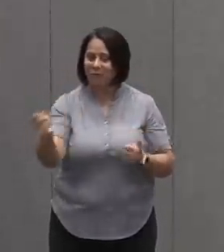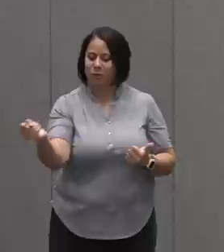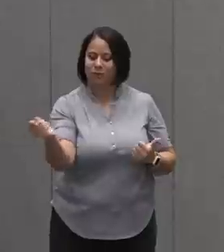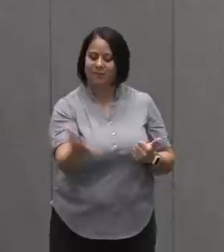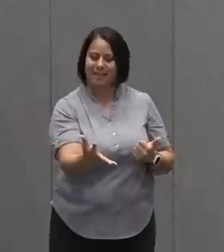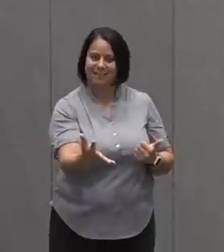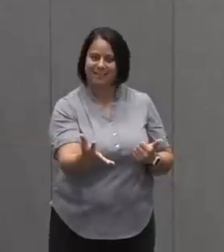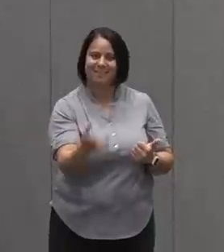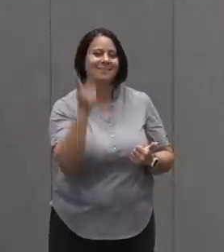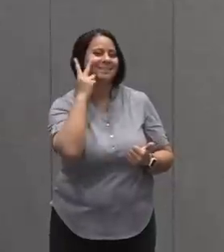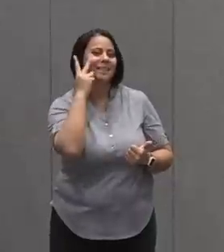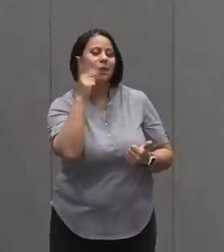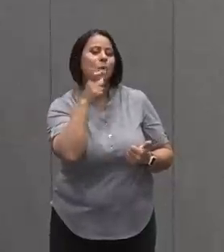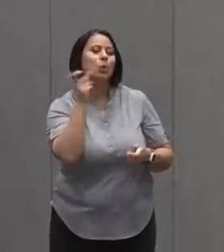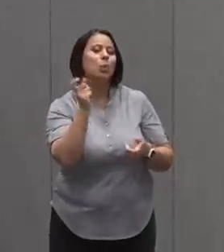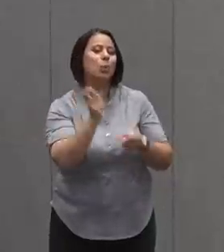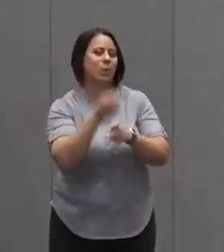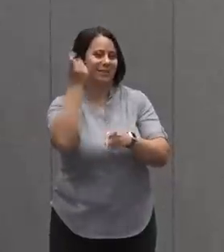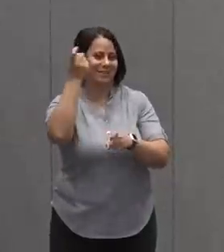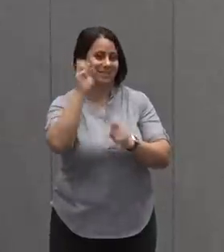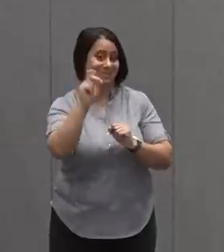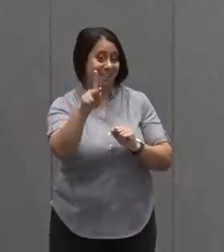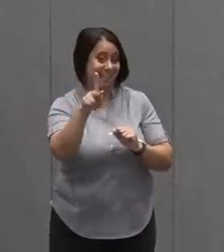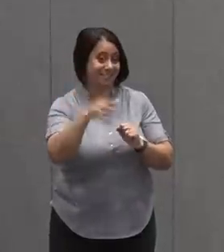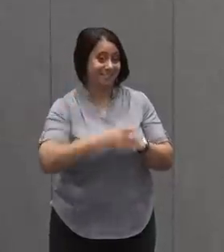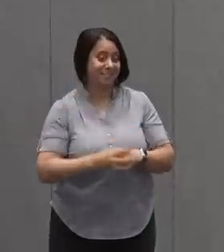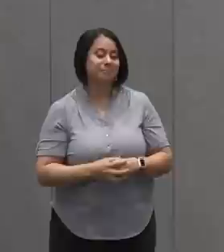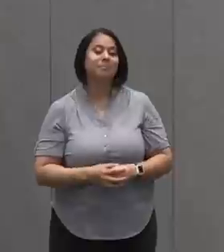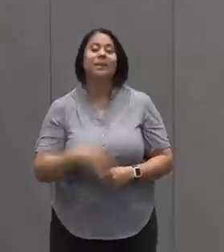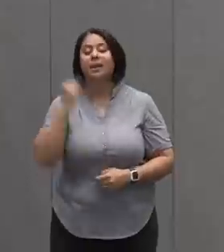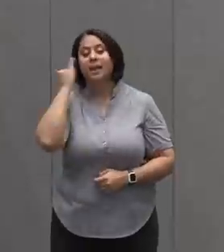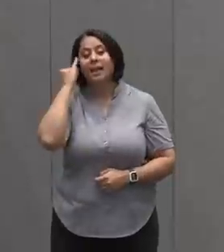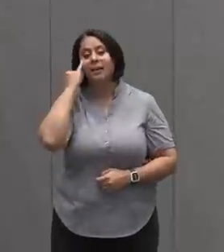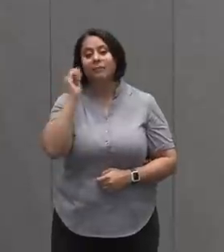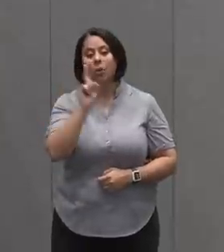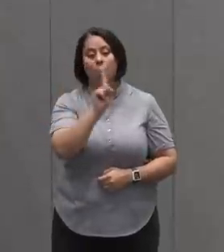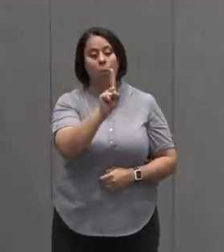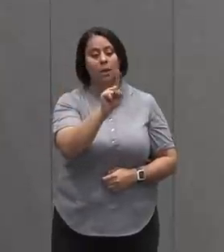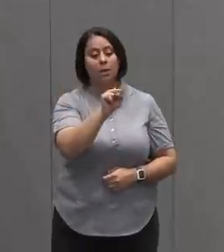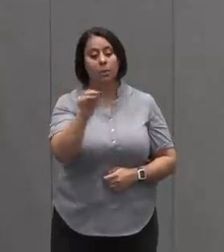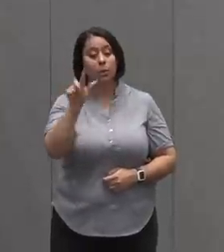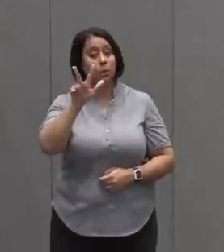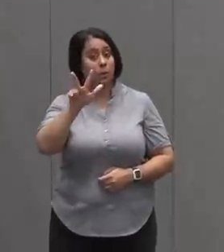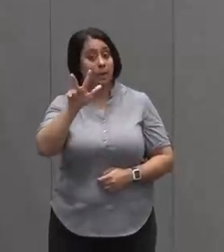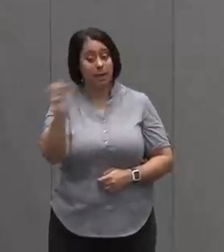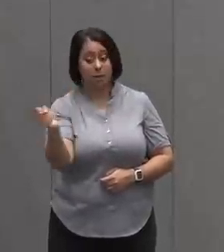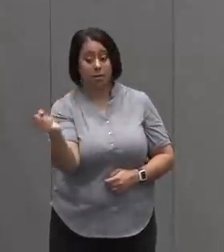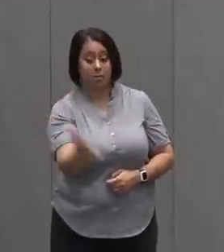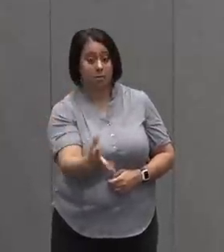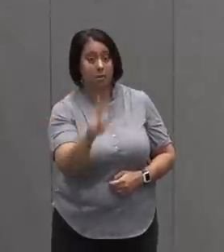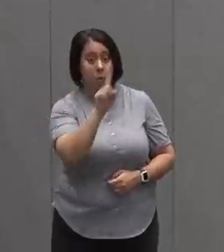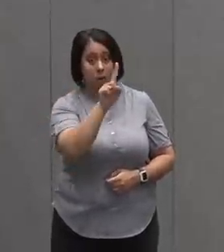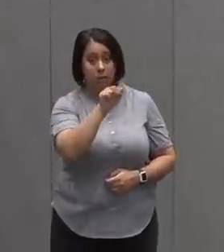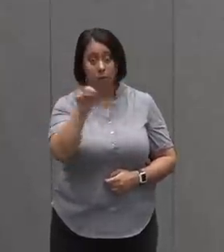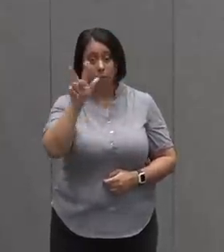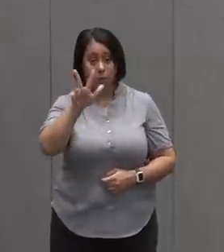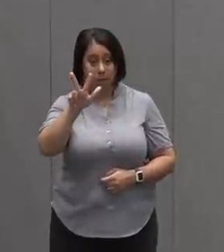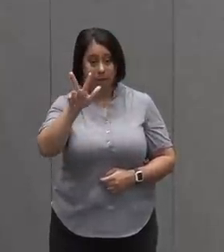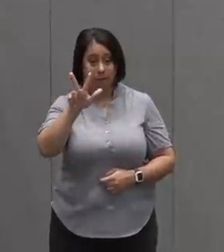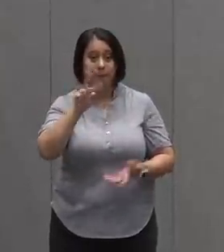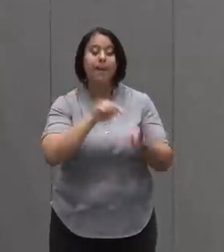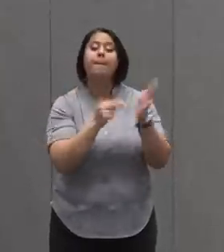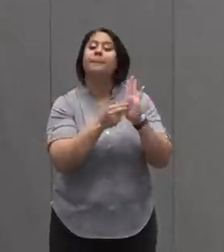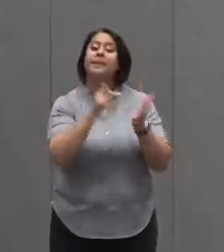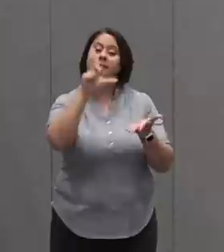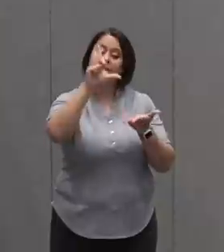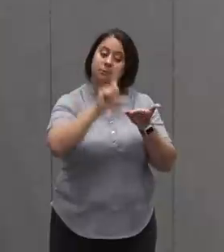the round. If we roll a 1 through 3 of that dice, that means the person who had the smaller of